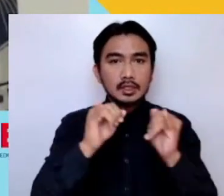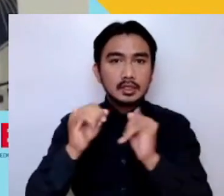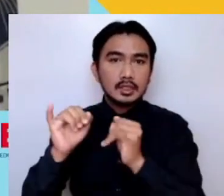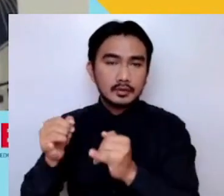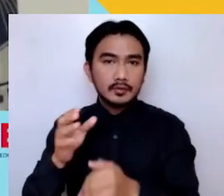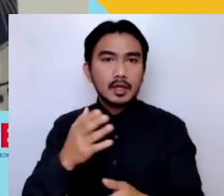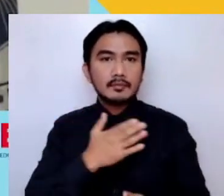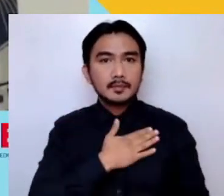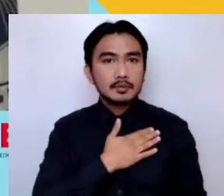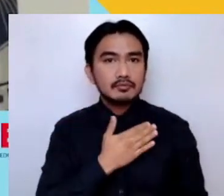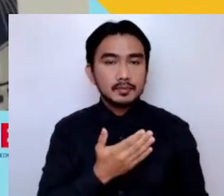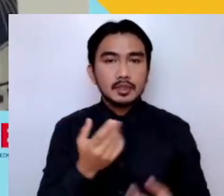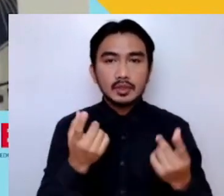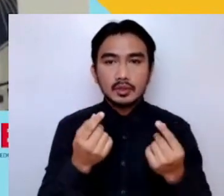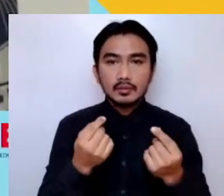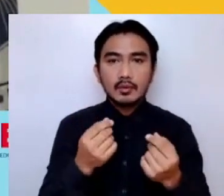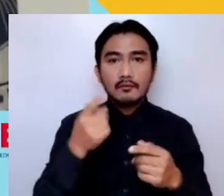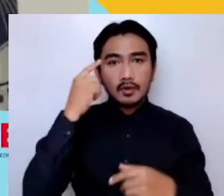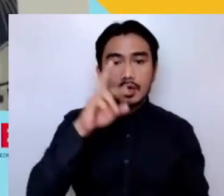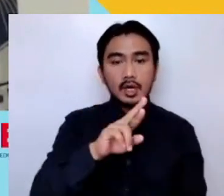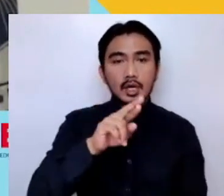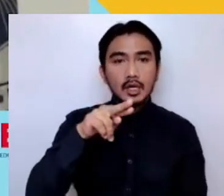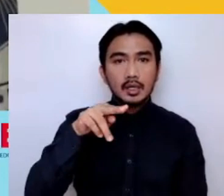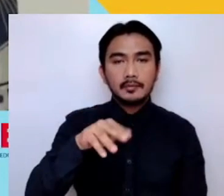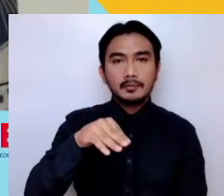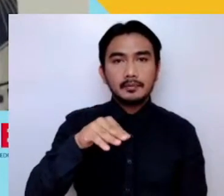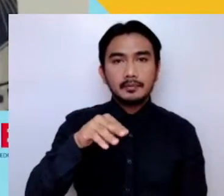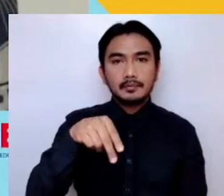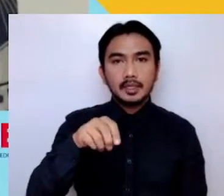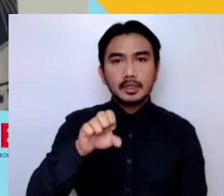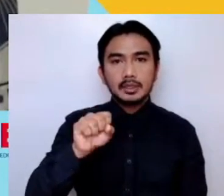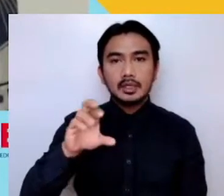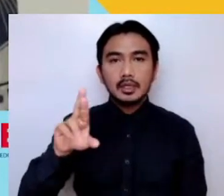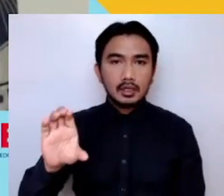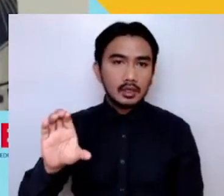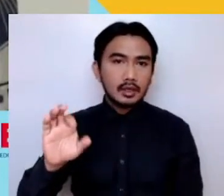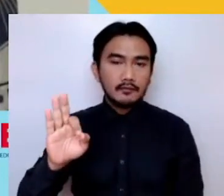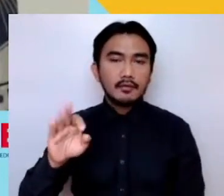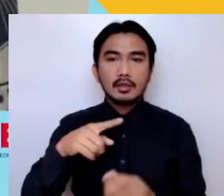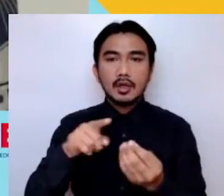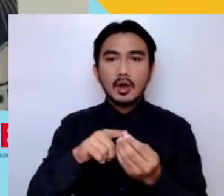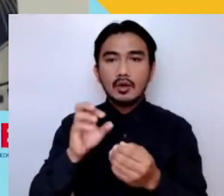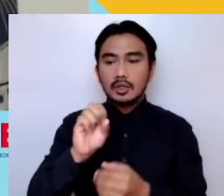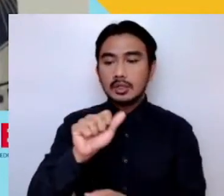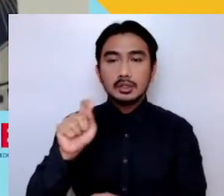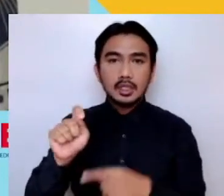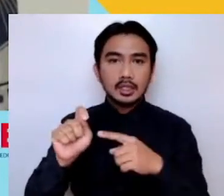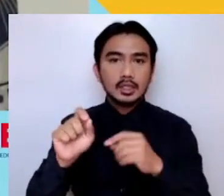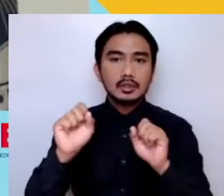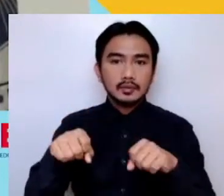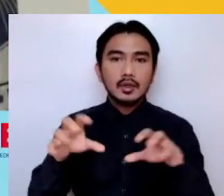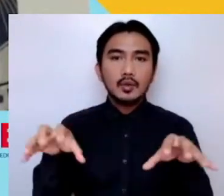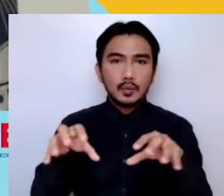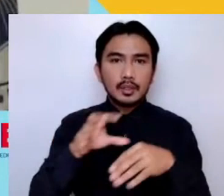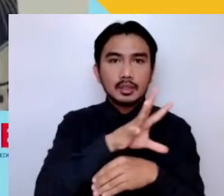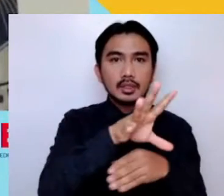or IPCRF, and the self-assessment tool, or the SAT, all of which shall be added to your